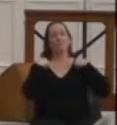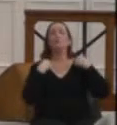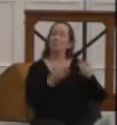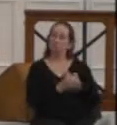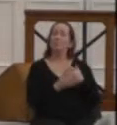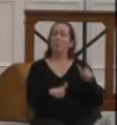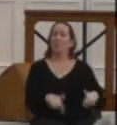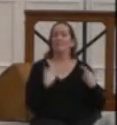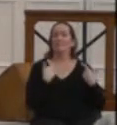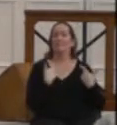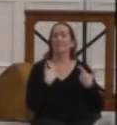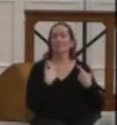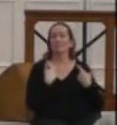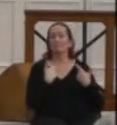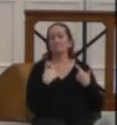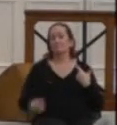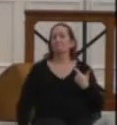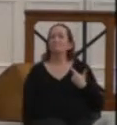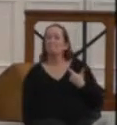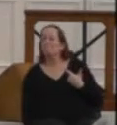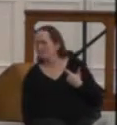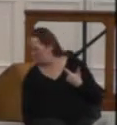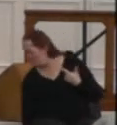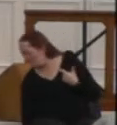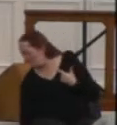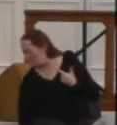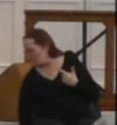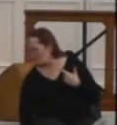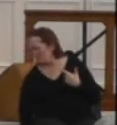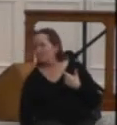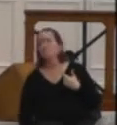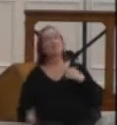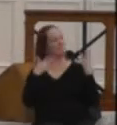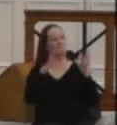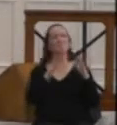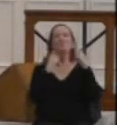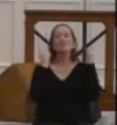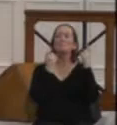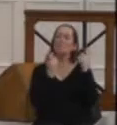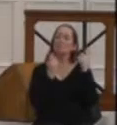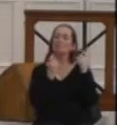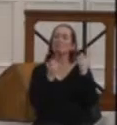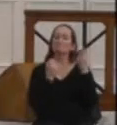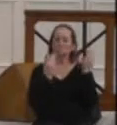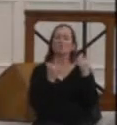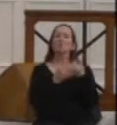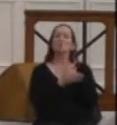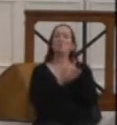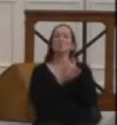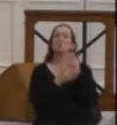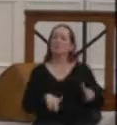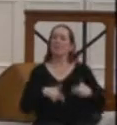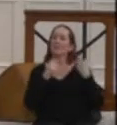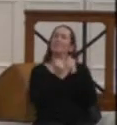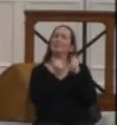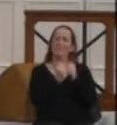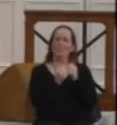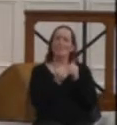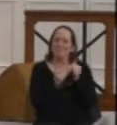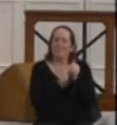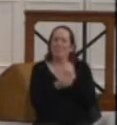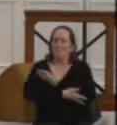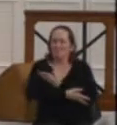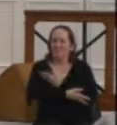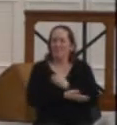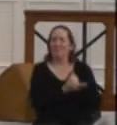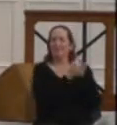New life. We've celebrated several new lives here already this morning with our baby dedications.